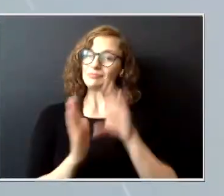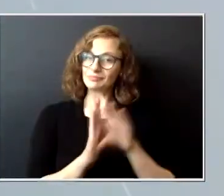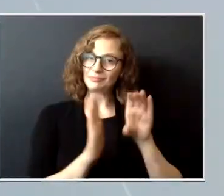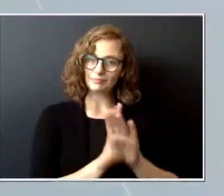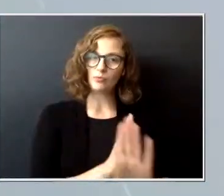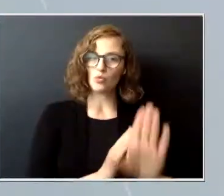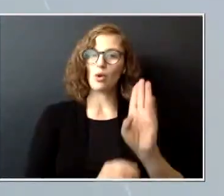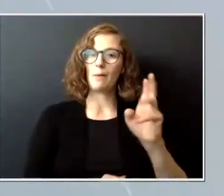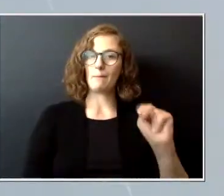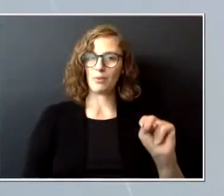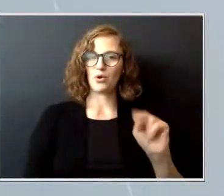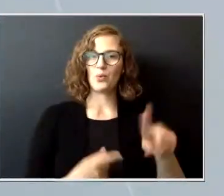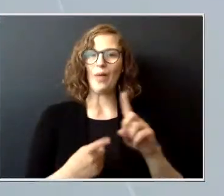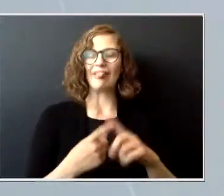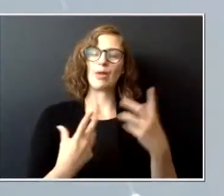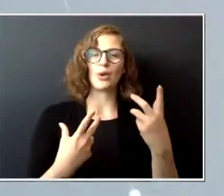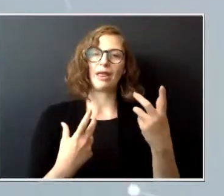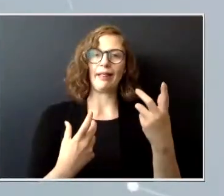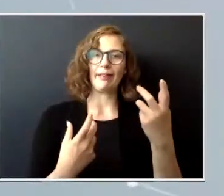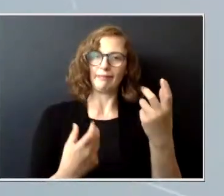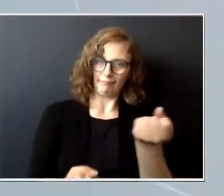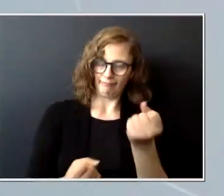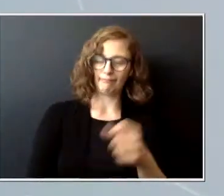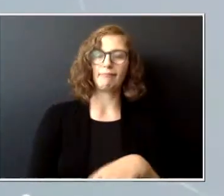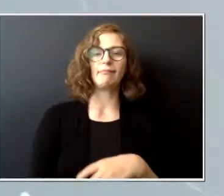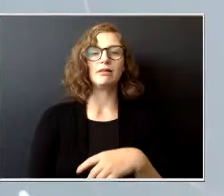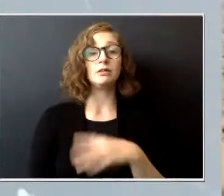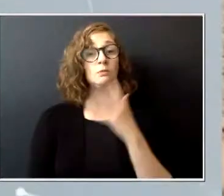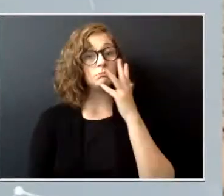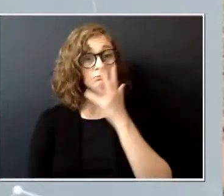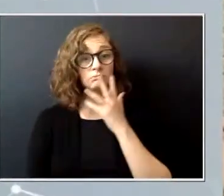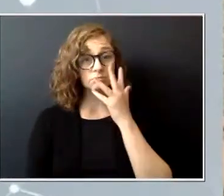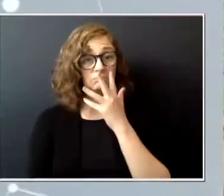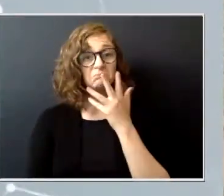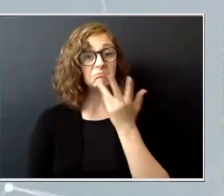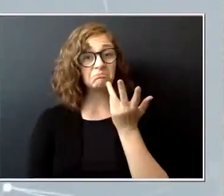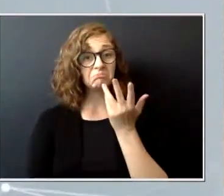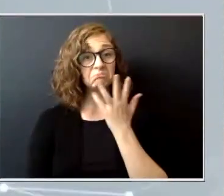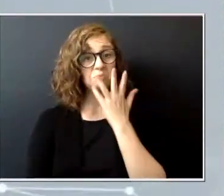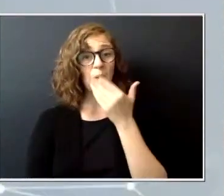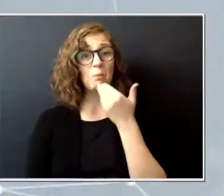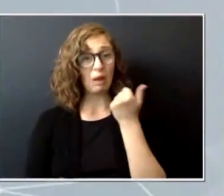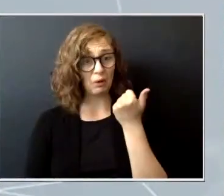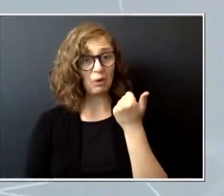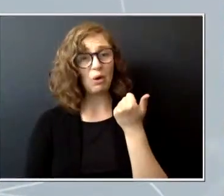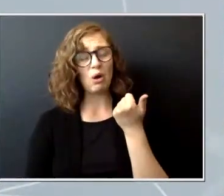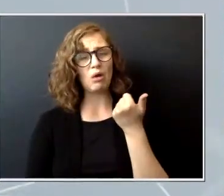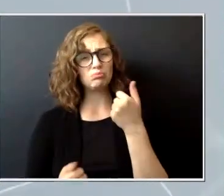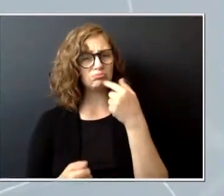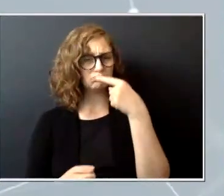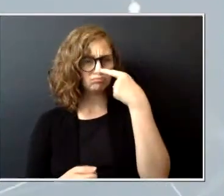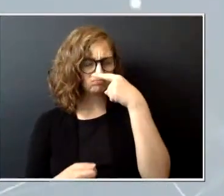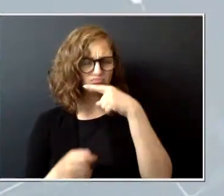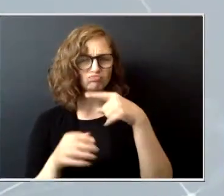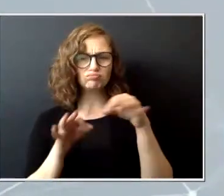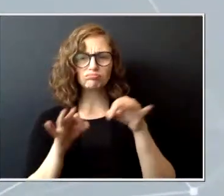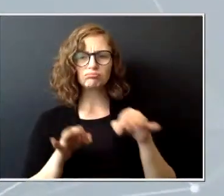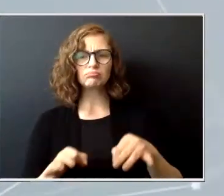they healed, and appearance-wise, they do look better. Talk to us about the recovery process and how much rehab you had to